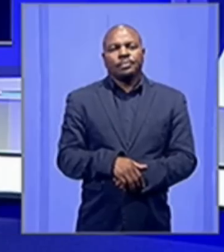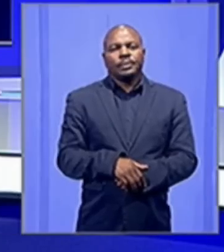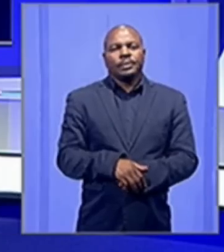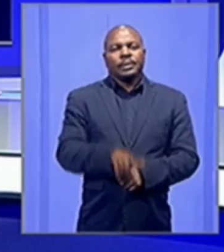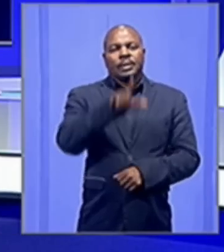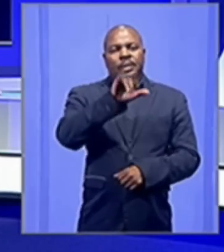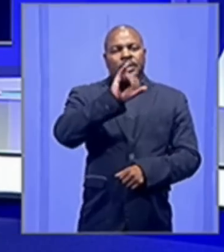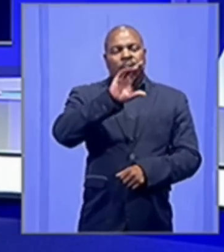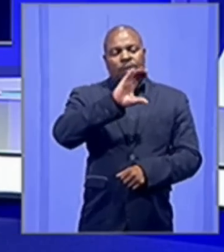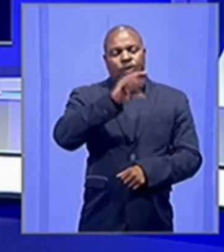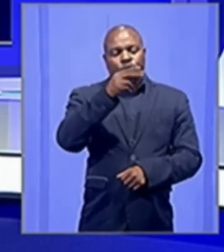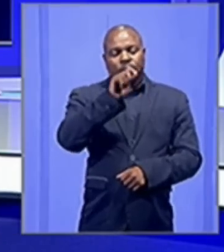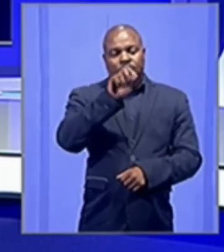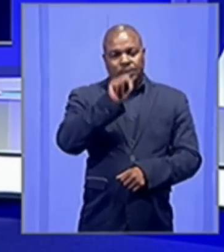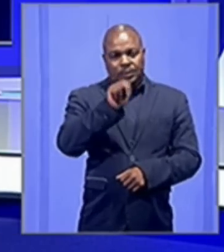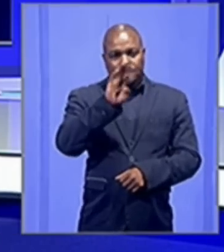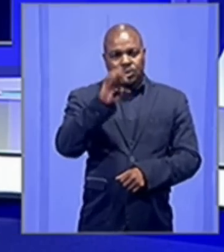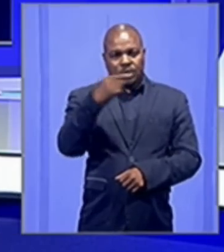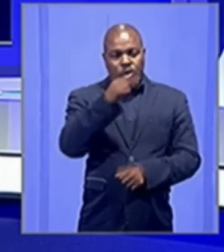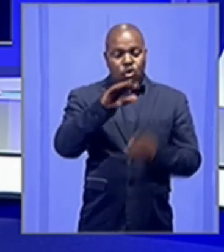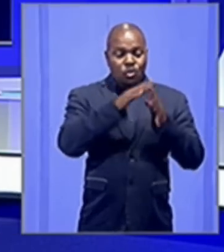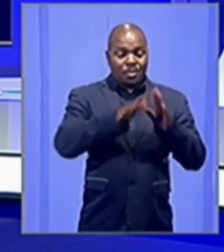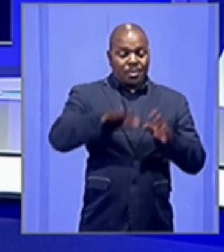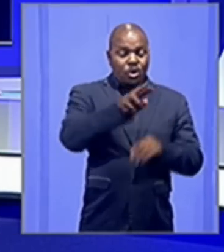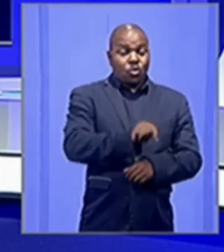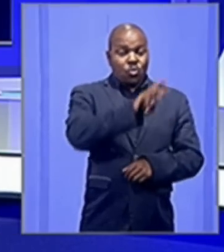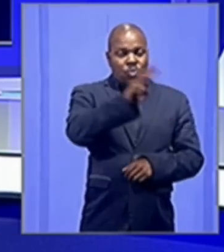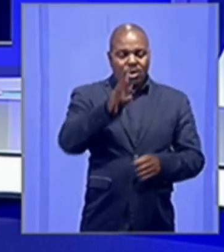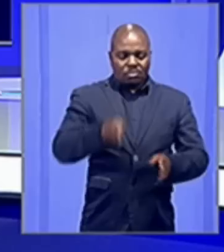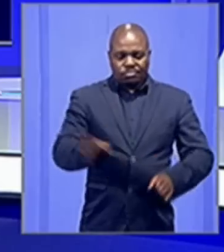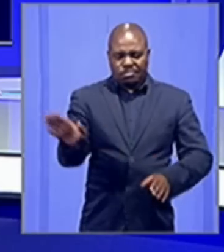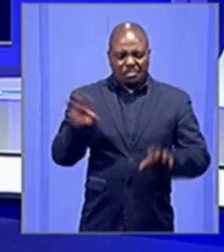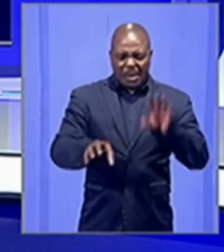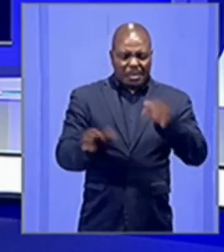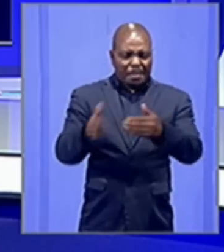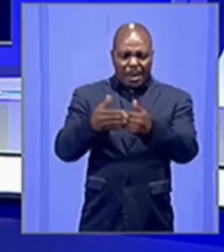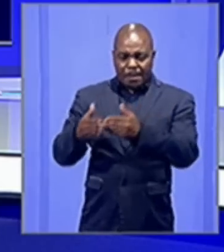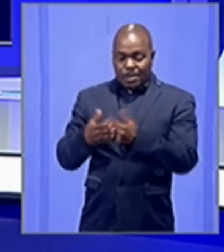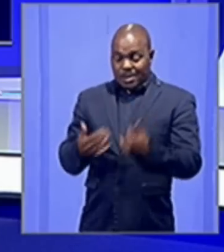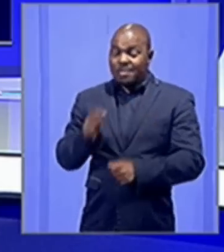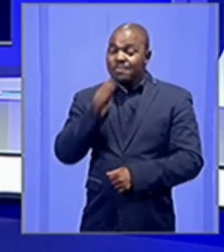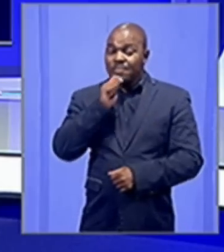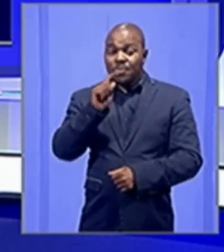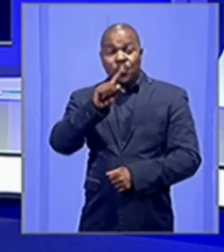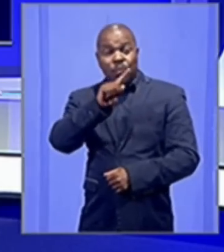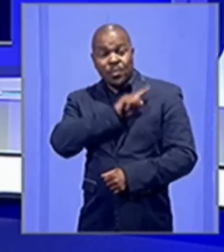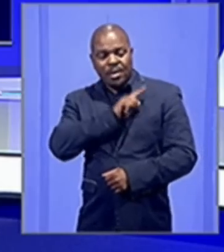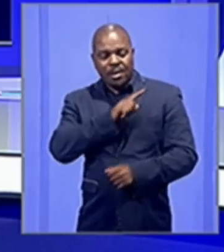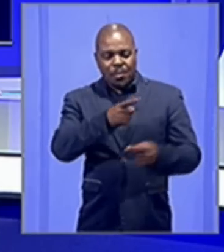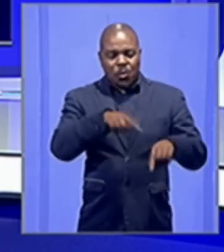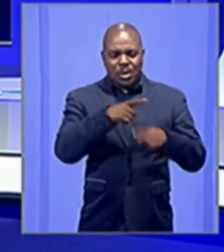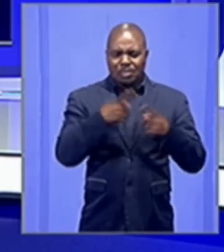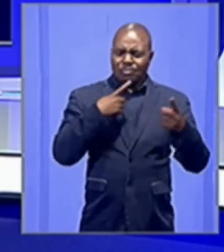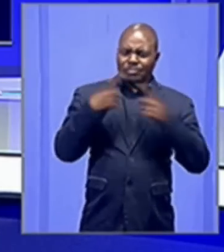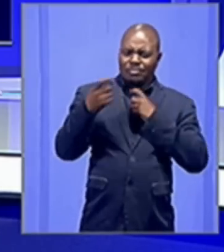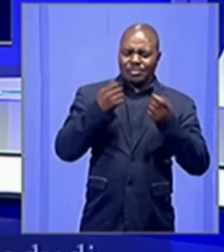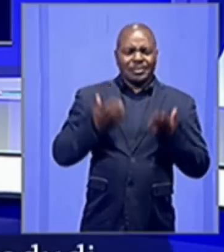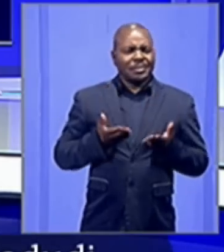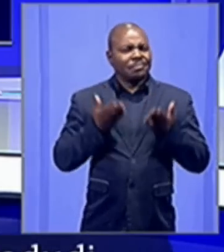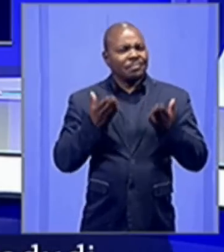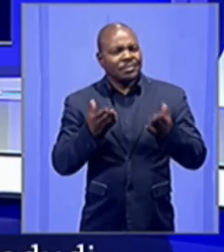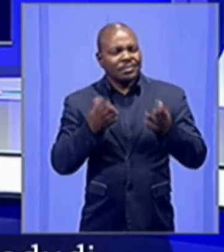Badudi ba Lichtenburg ka Northwest ba hlwile ba thibile ditsela mesong ya lehono e le ge ba ipelaetša ka kabo ya